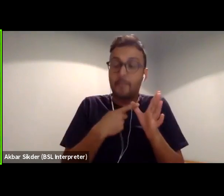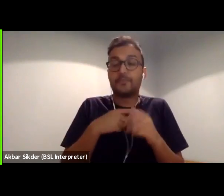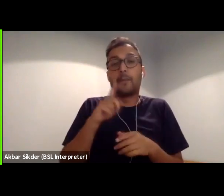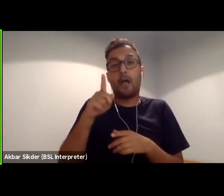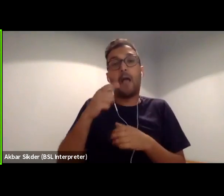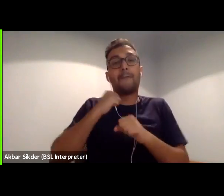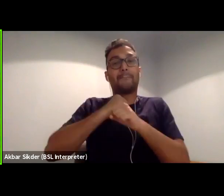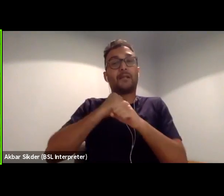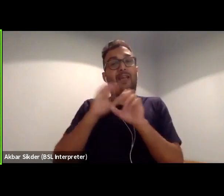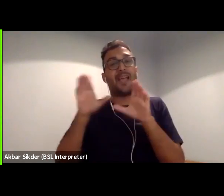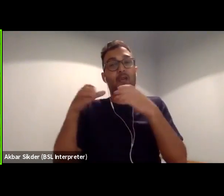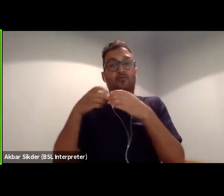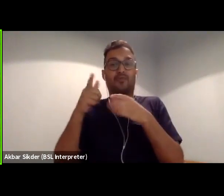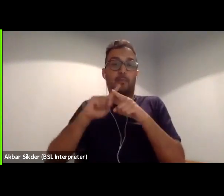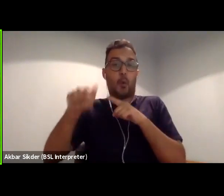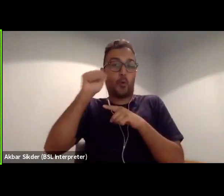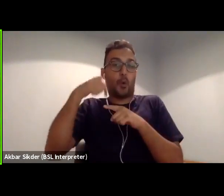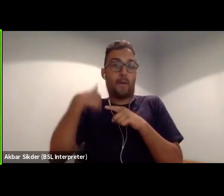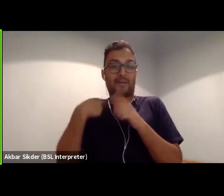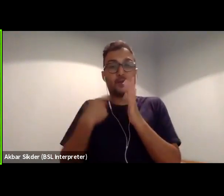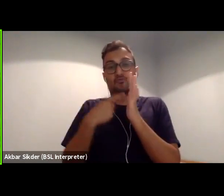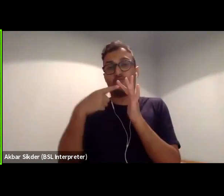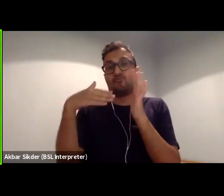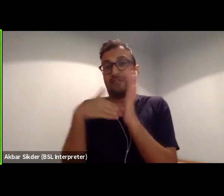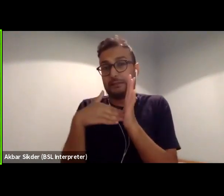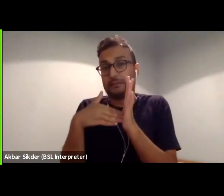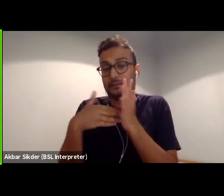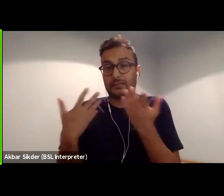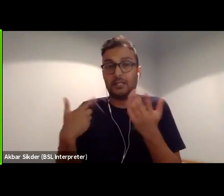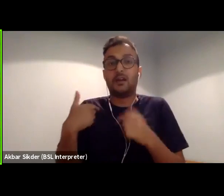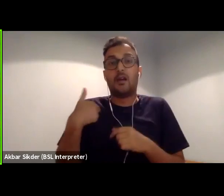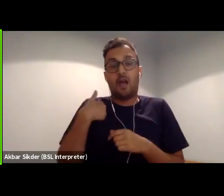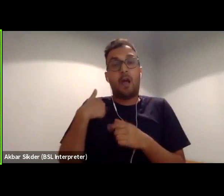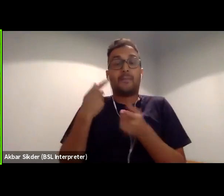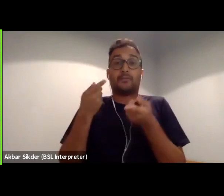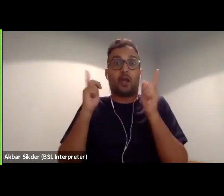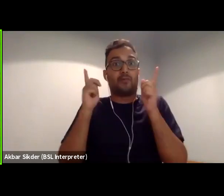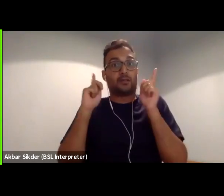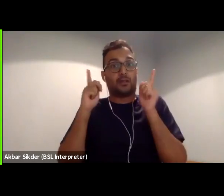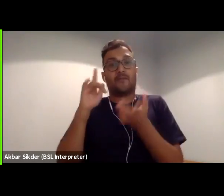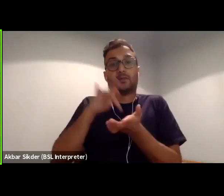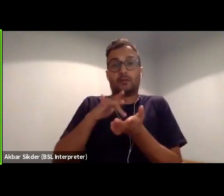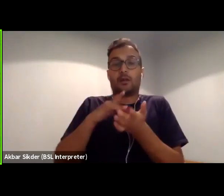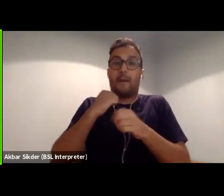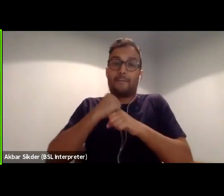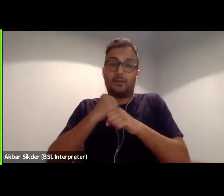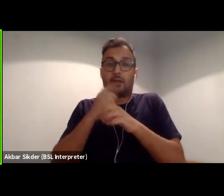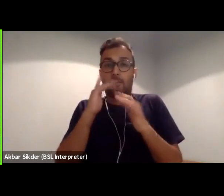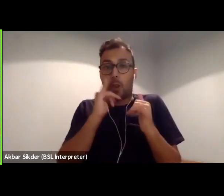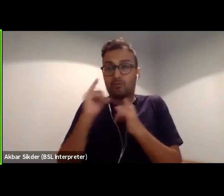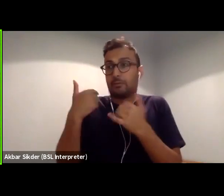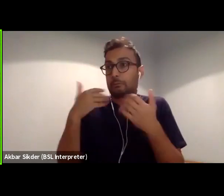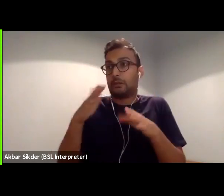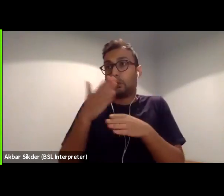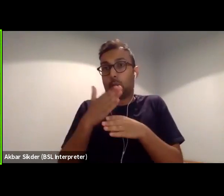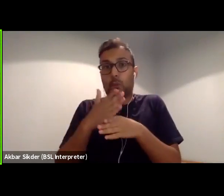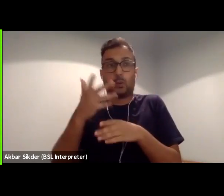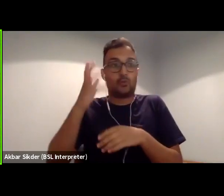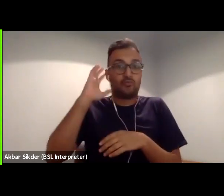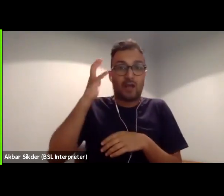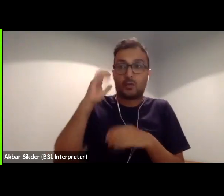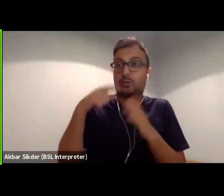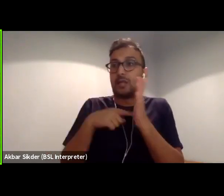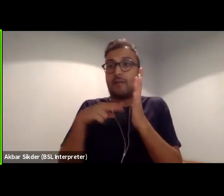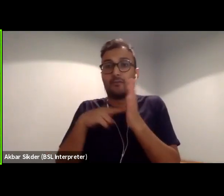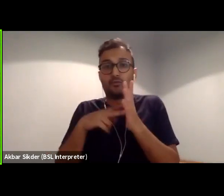as Rizu. I'm the director of the Centre for Media Monitoring, and I've worked in print, radio, and television for over